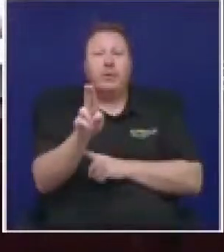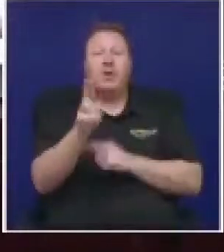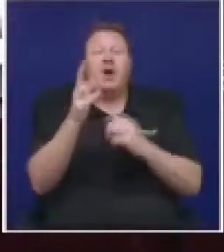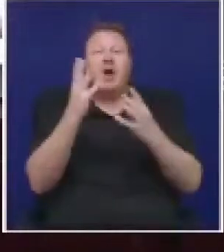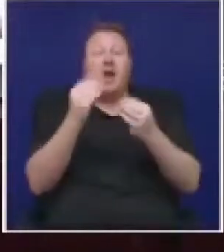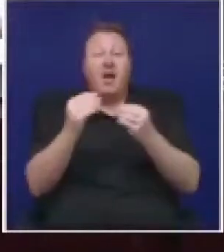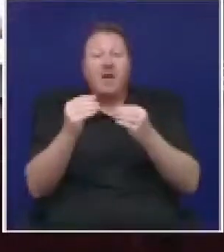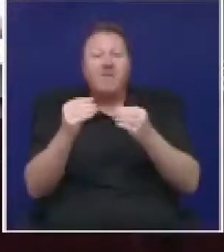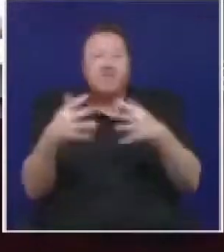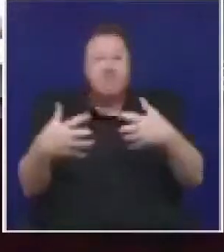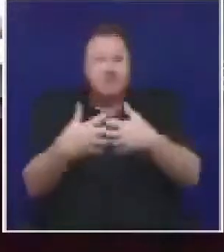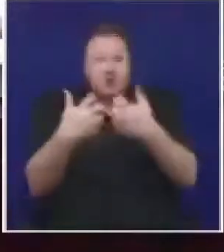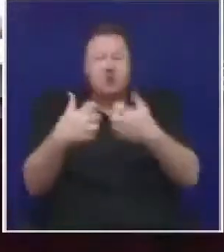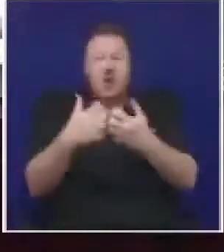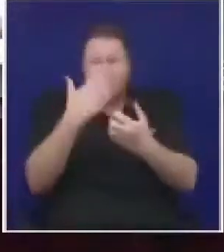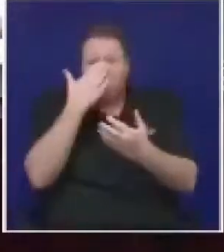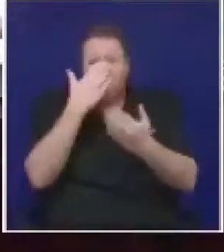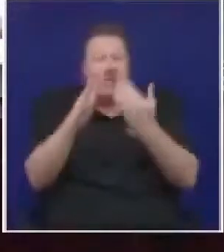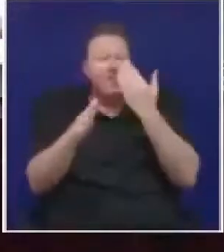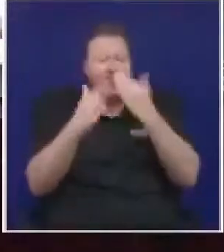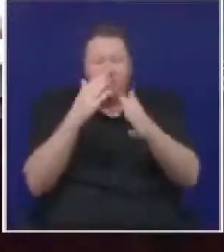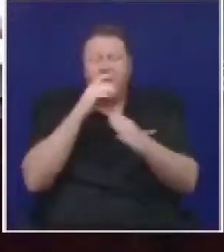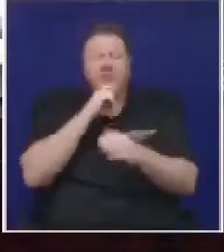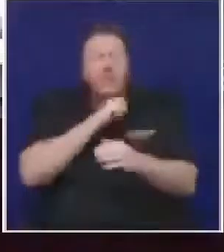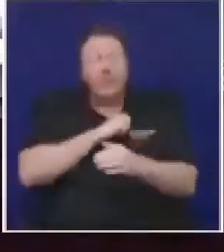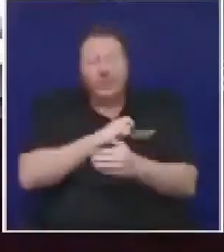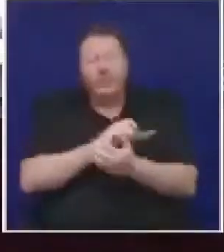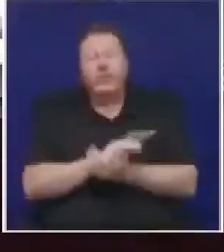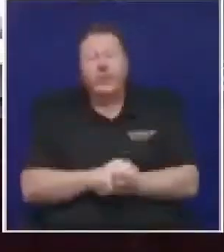encountered challenges,